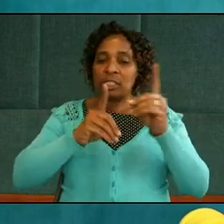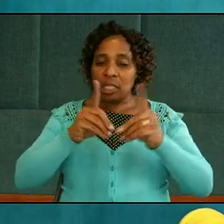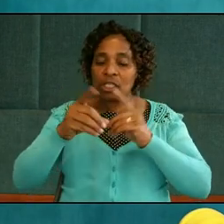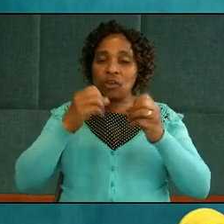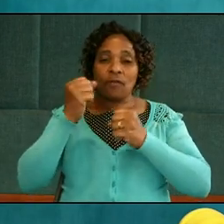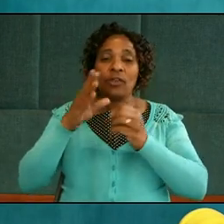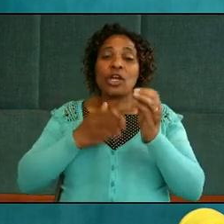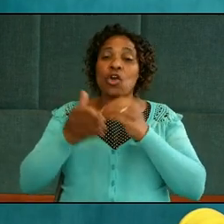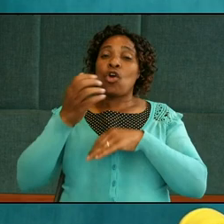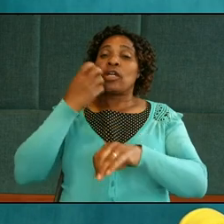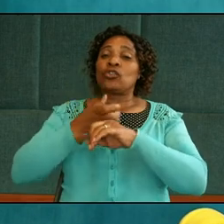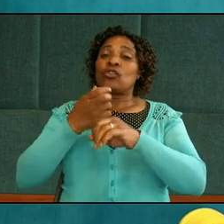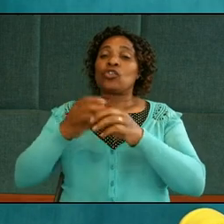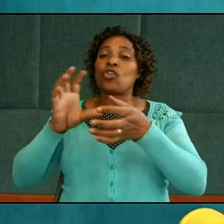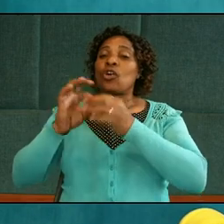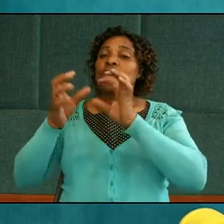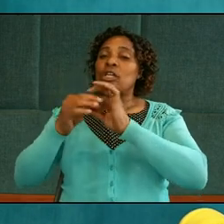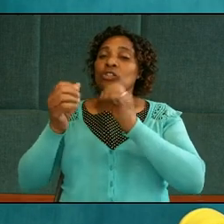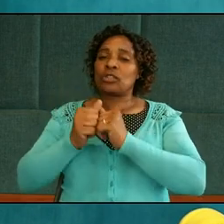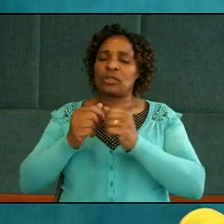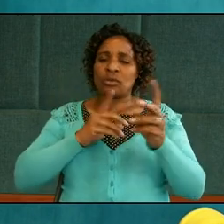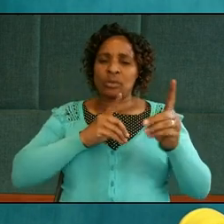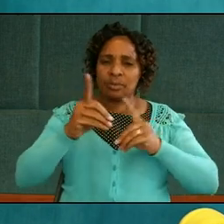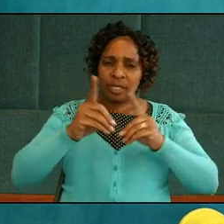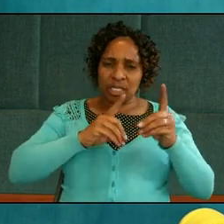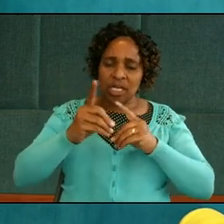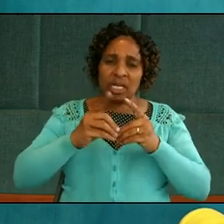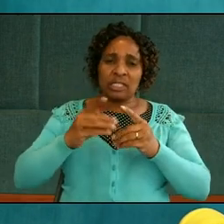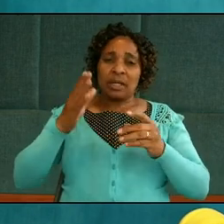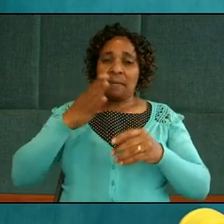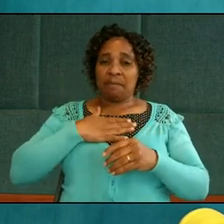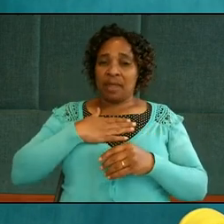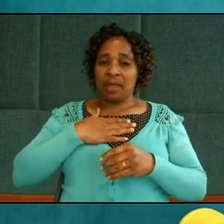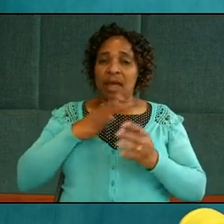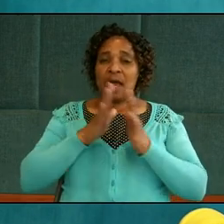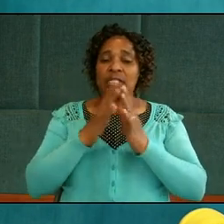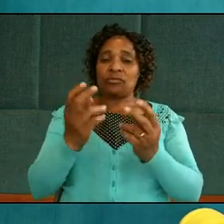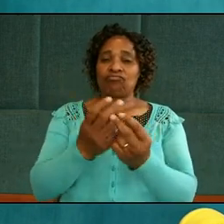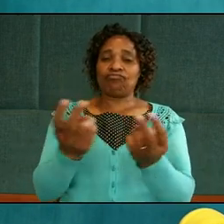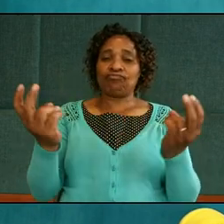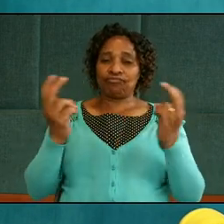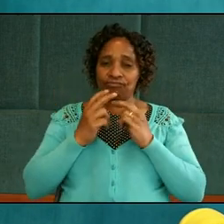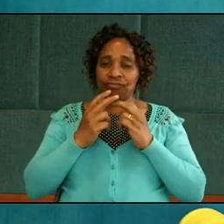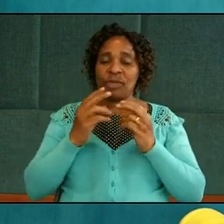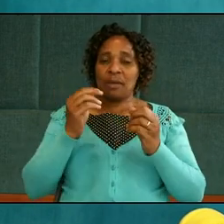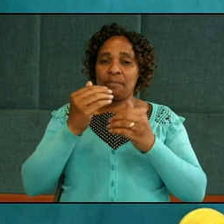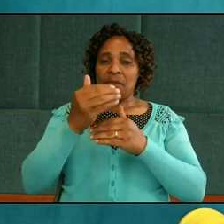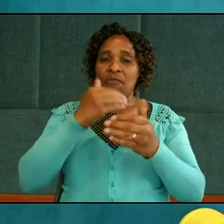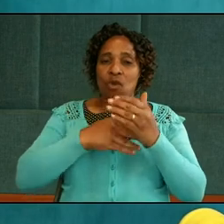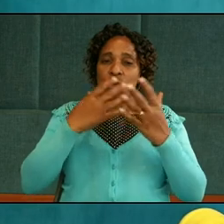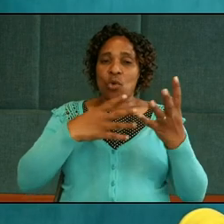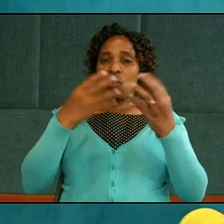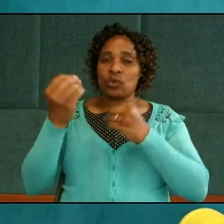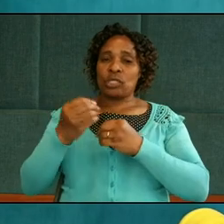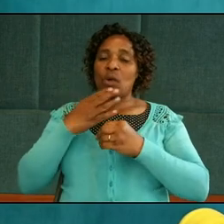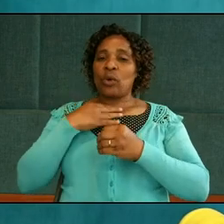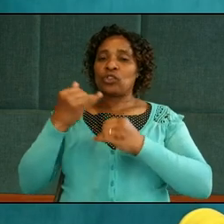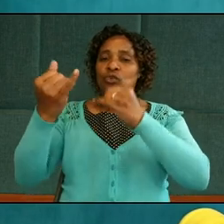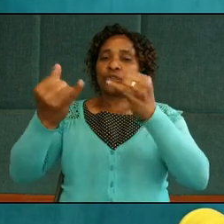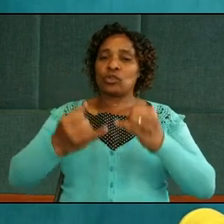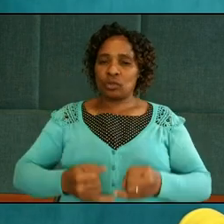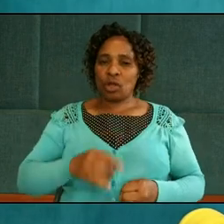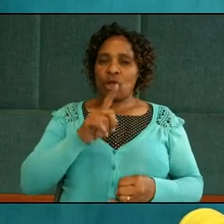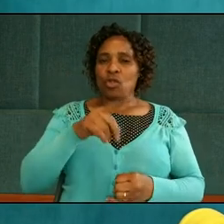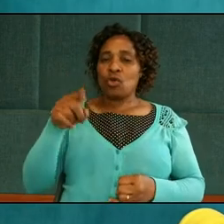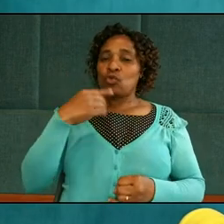Connections, and it'll be discussed by me and my fellow teens. And before we proceed, I'd like to introduce